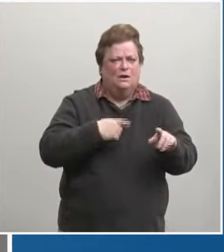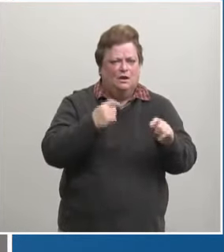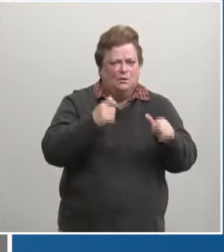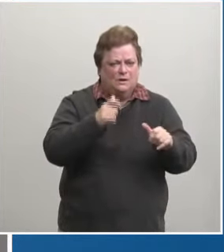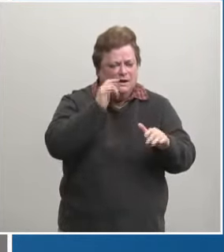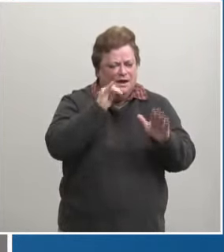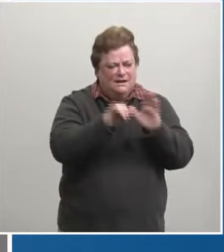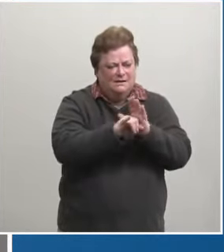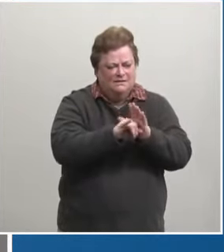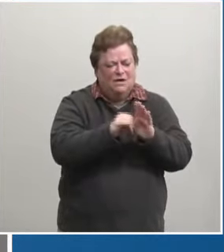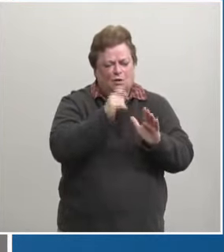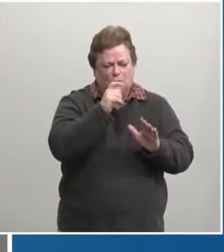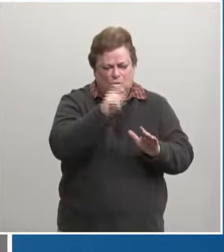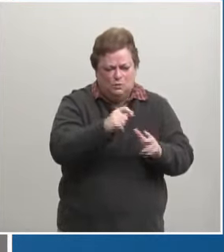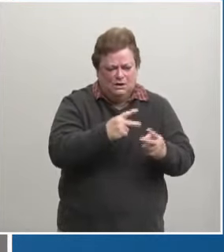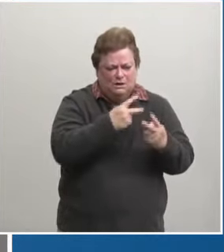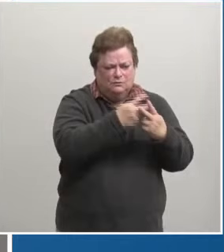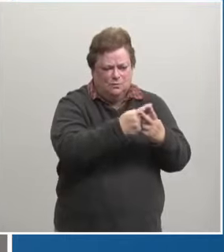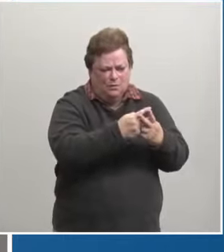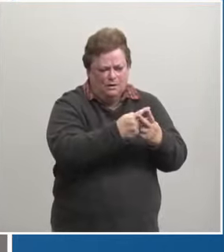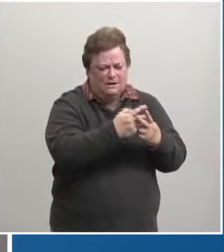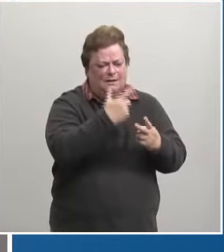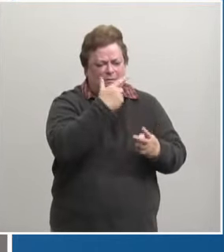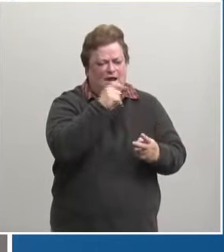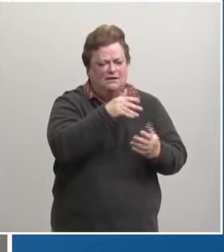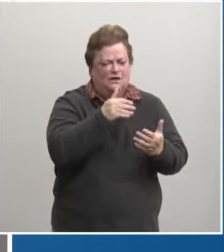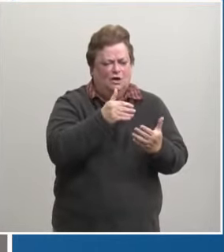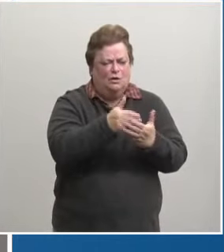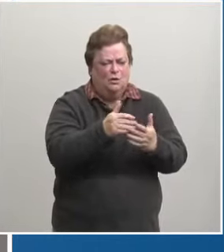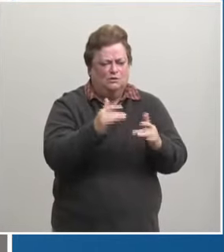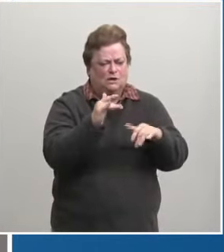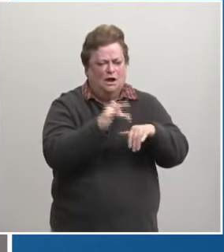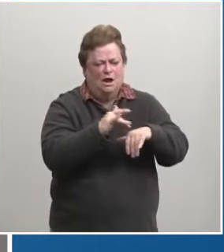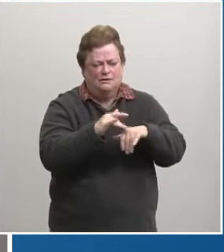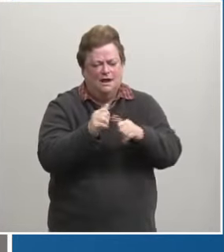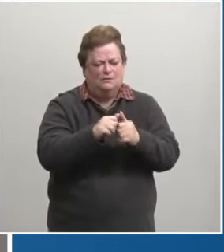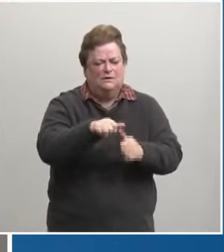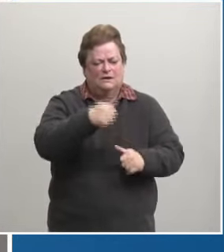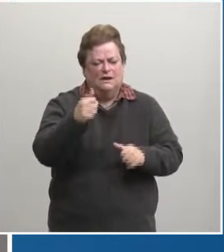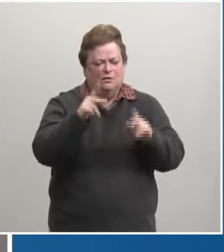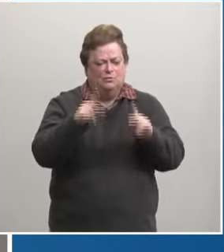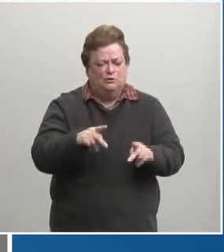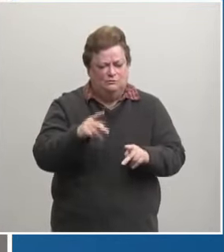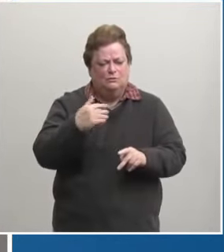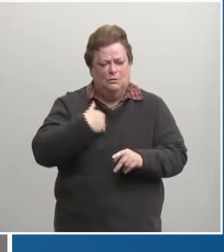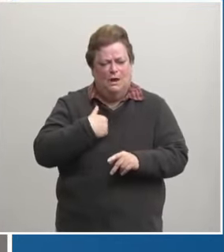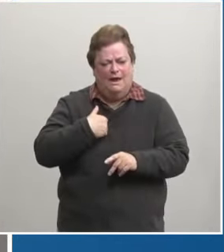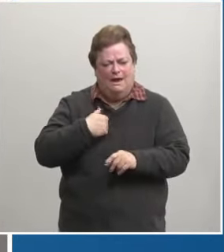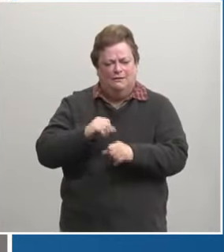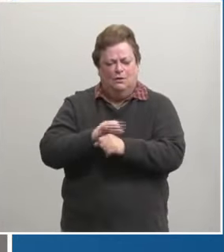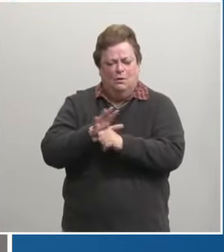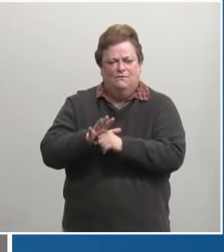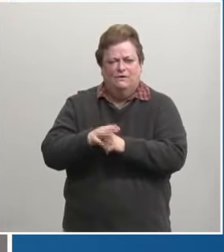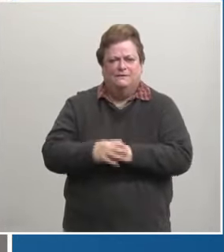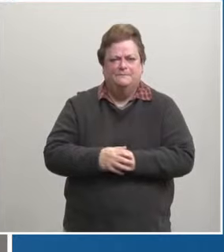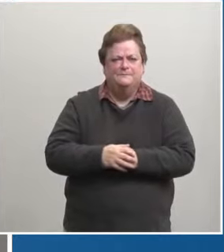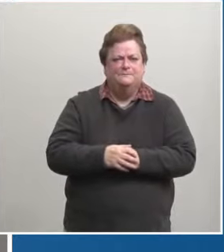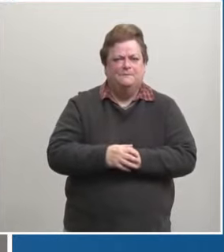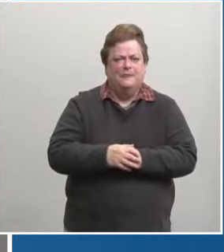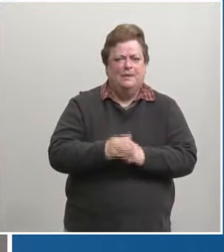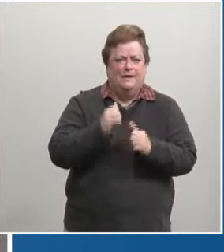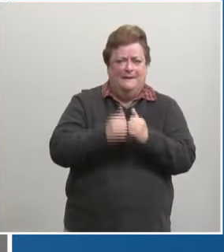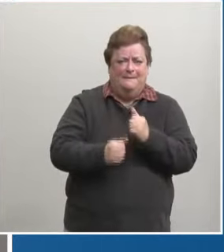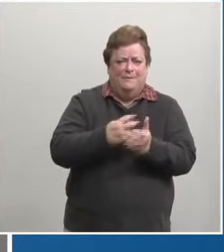who needs to be quarantined due to close contact with someone who has COVID-19. Over the previous 2